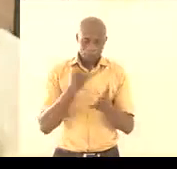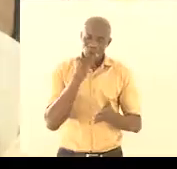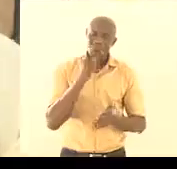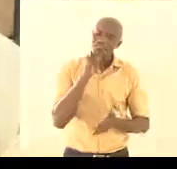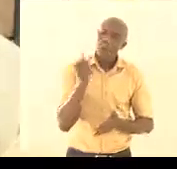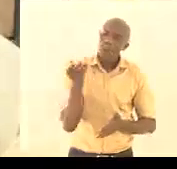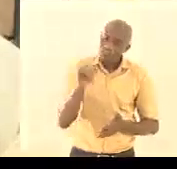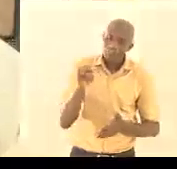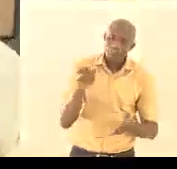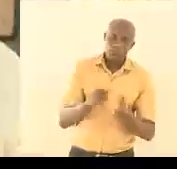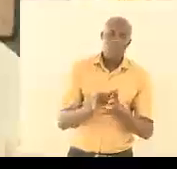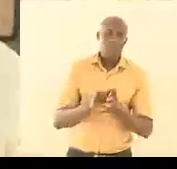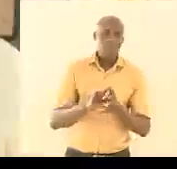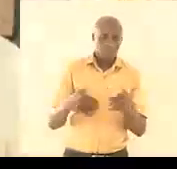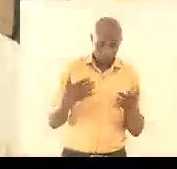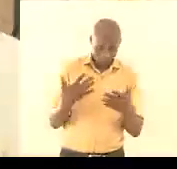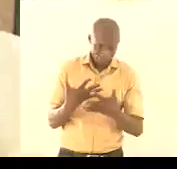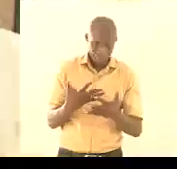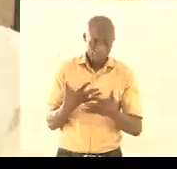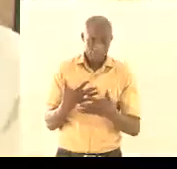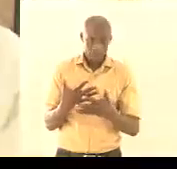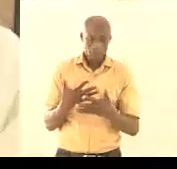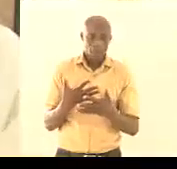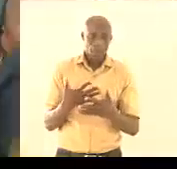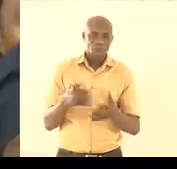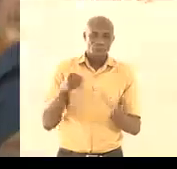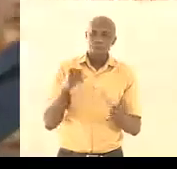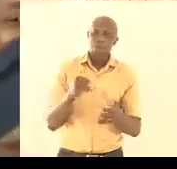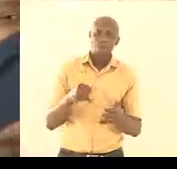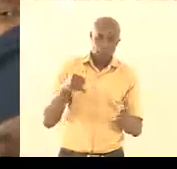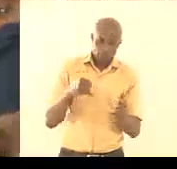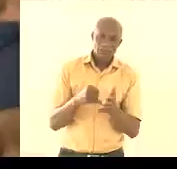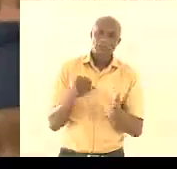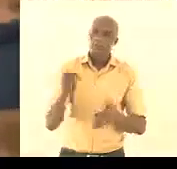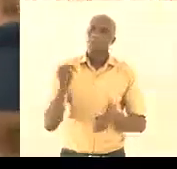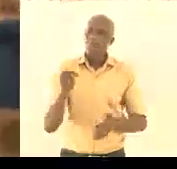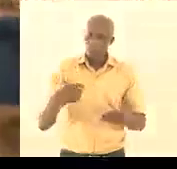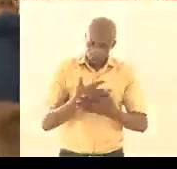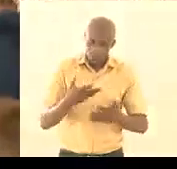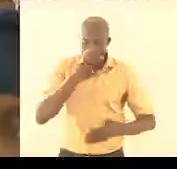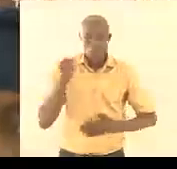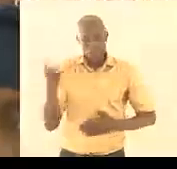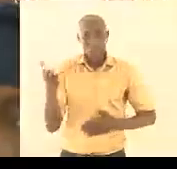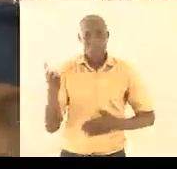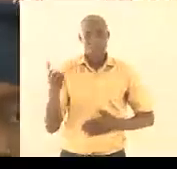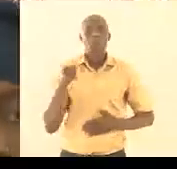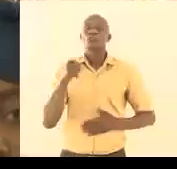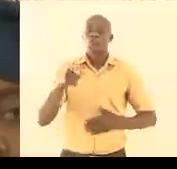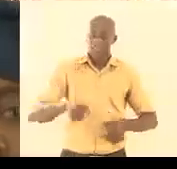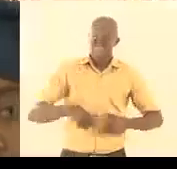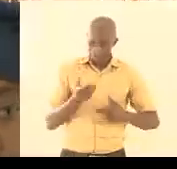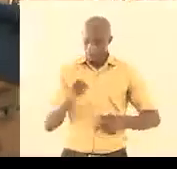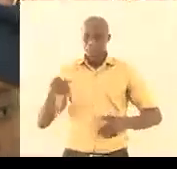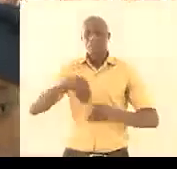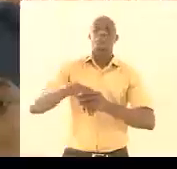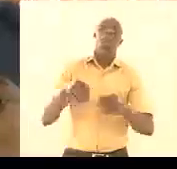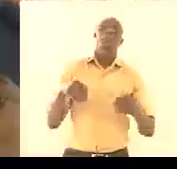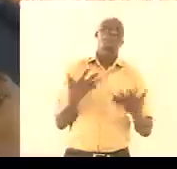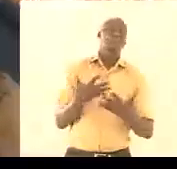It is not then that the fear is put in the person. Is it that time? The fear was already there. You are already living in